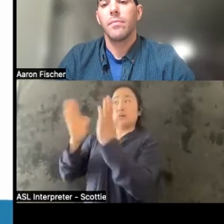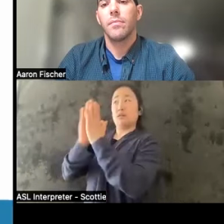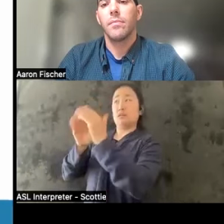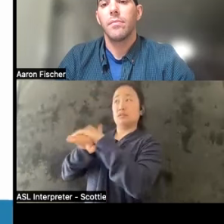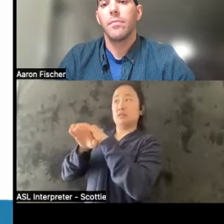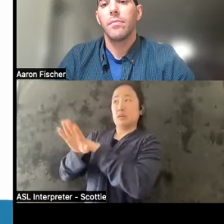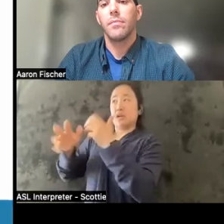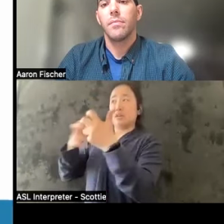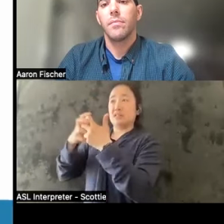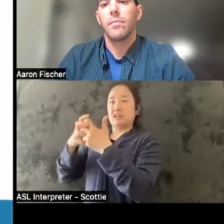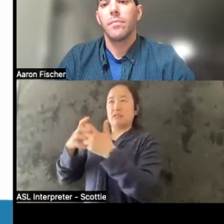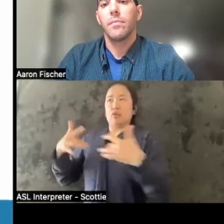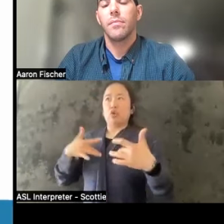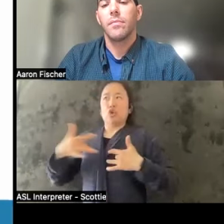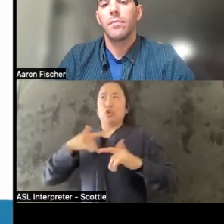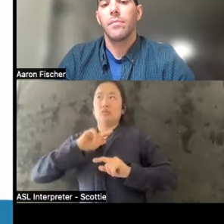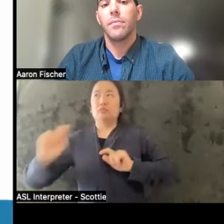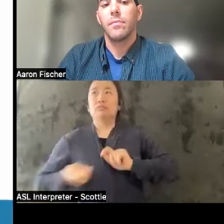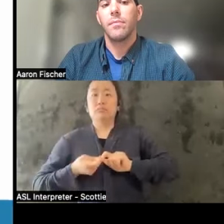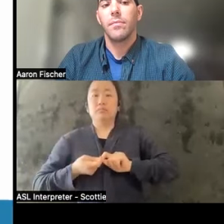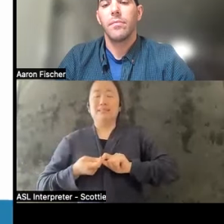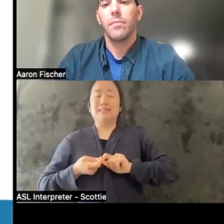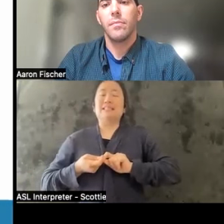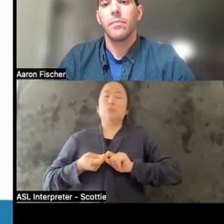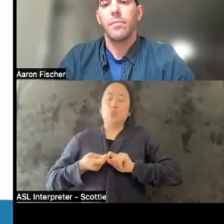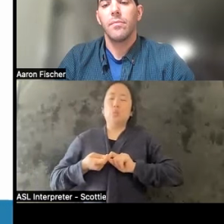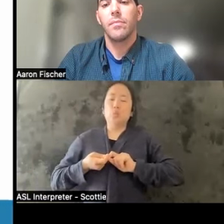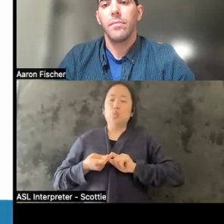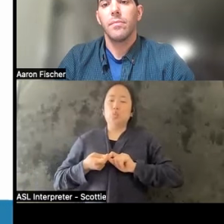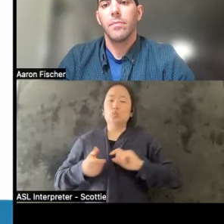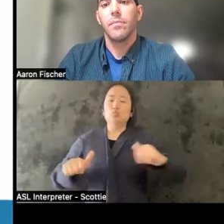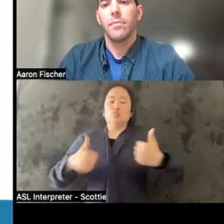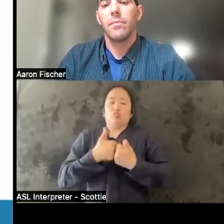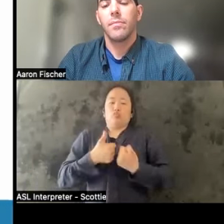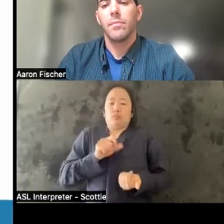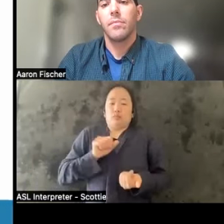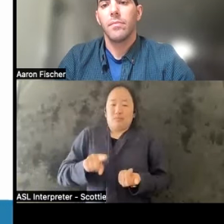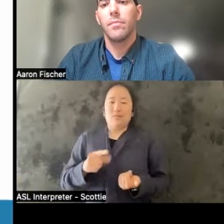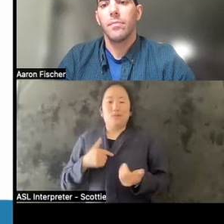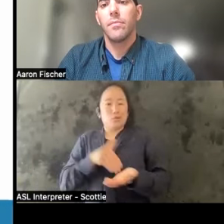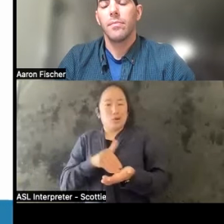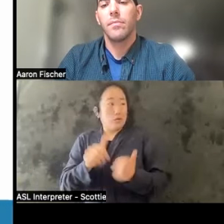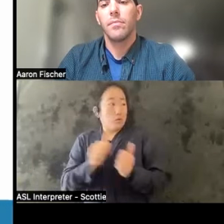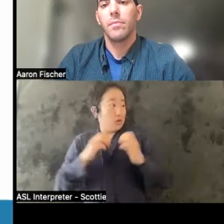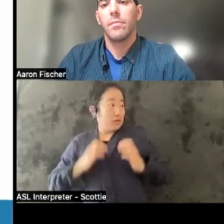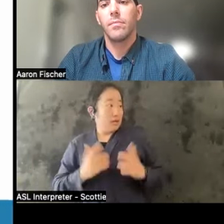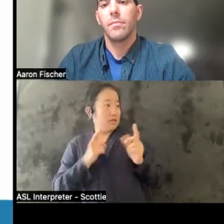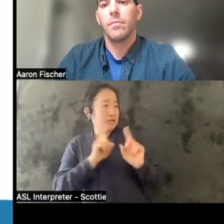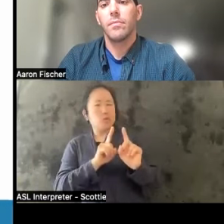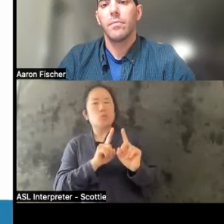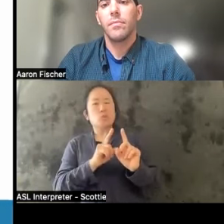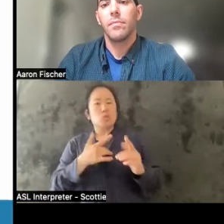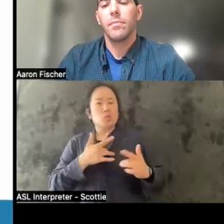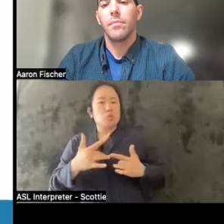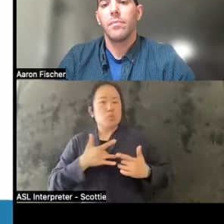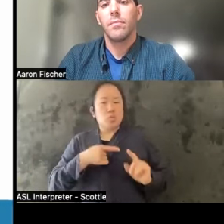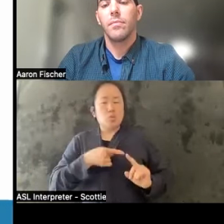that, it's a tough one, and it's one that we face all the time with our clients, as you say, sometimes about immigration status, sometimes about other